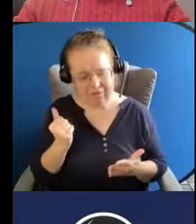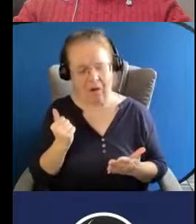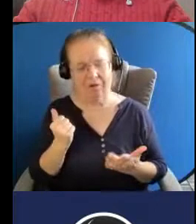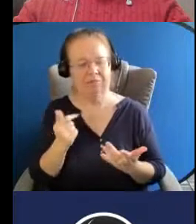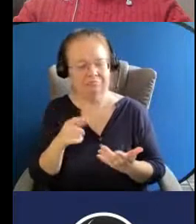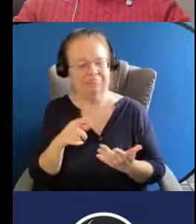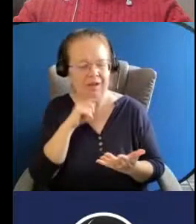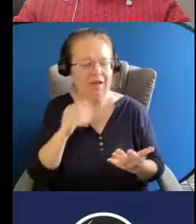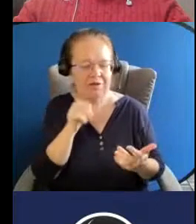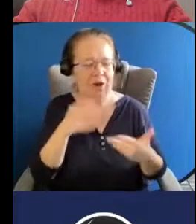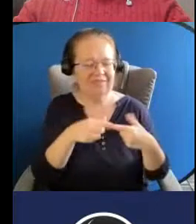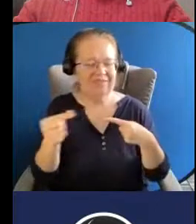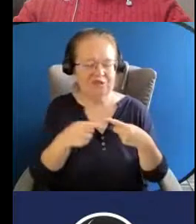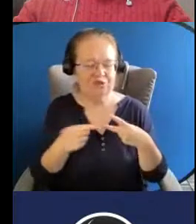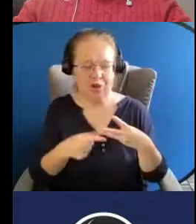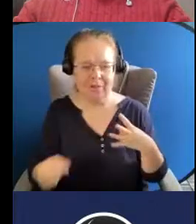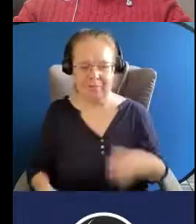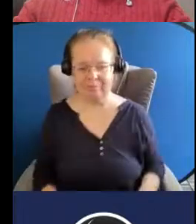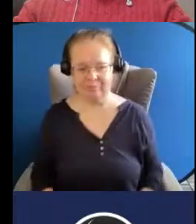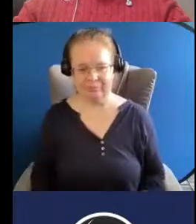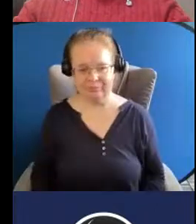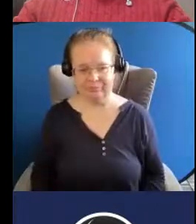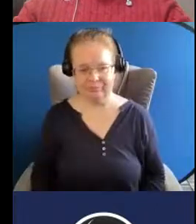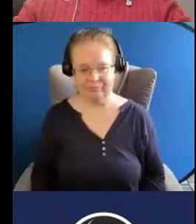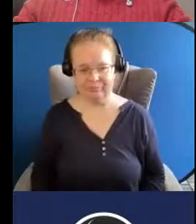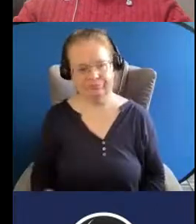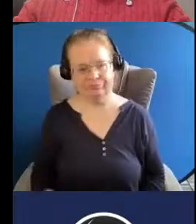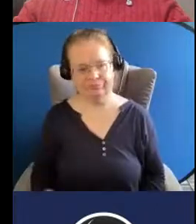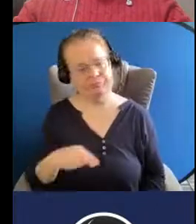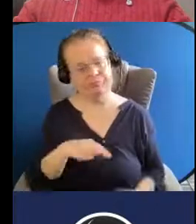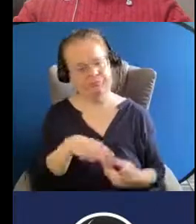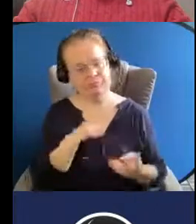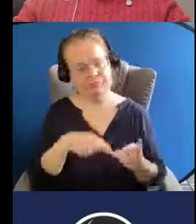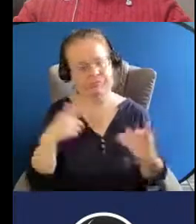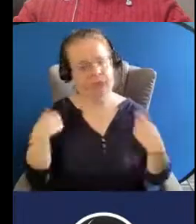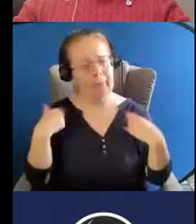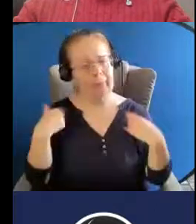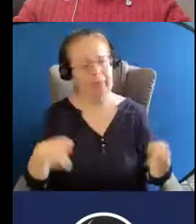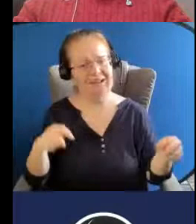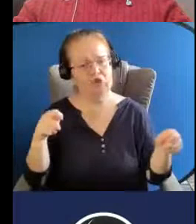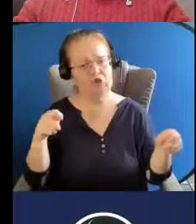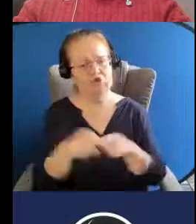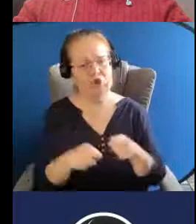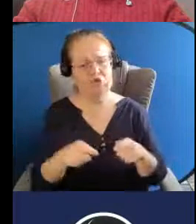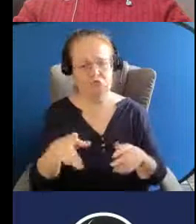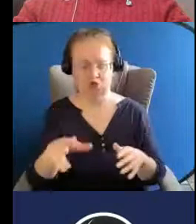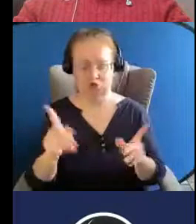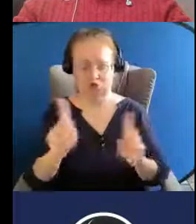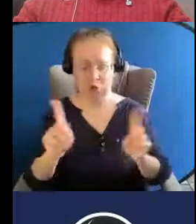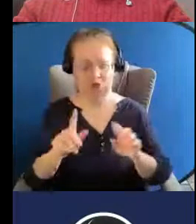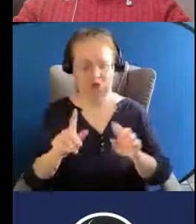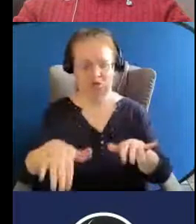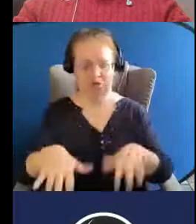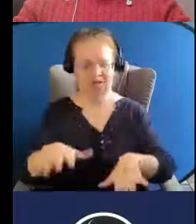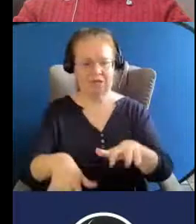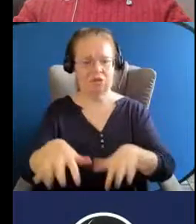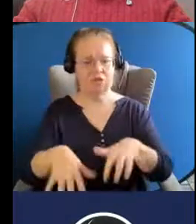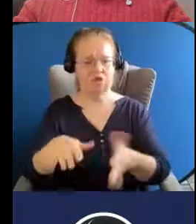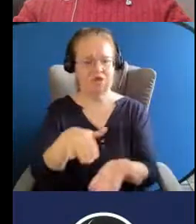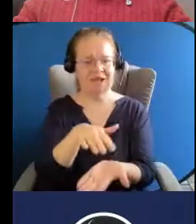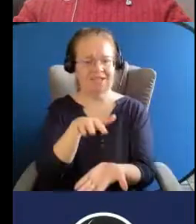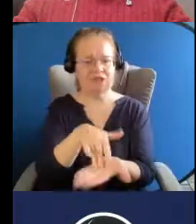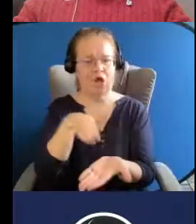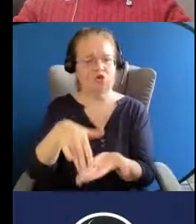feature. Yeah, and thinking more about mobility, we also changed touch keyboards. So when we think about